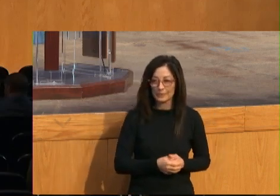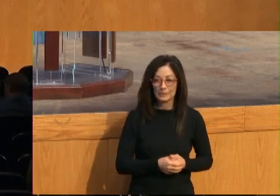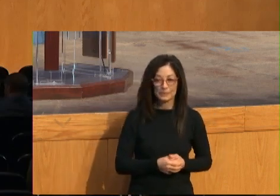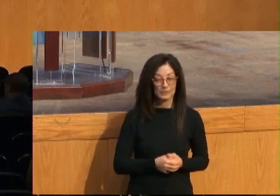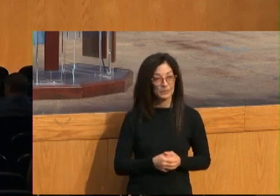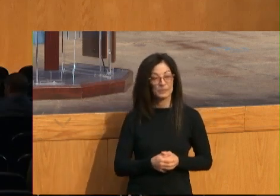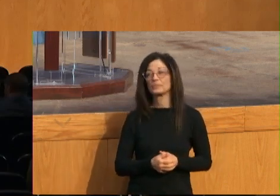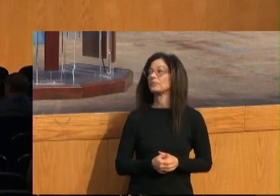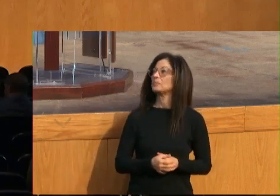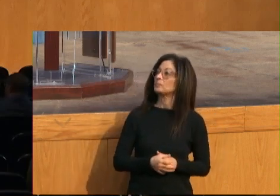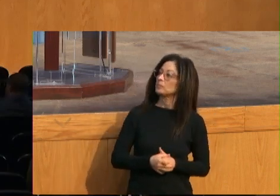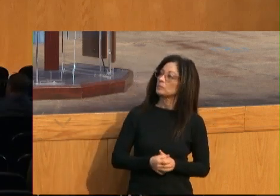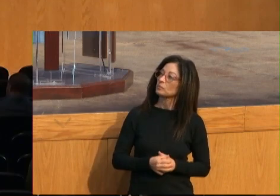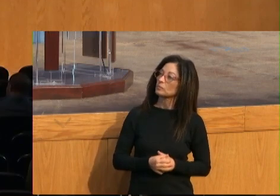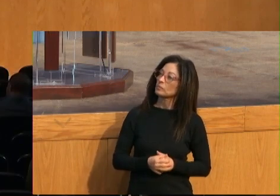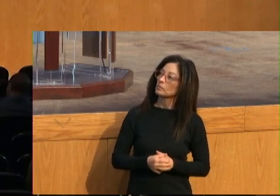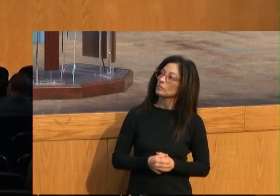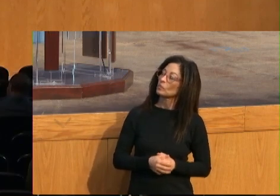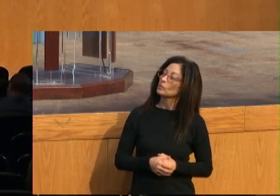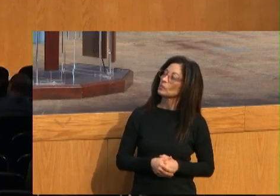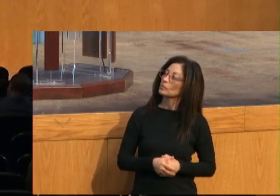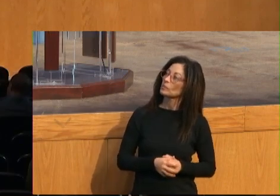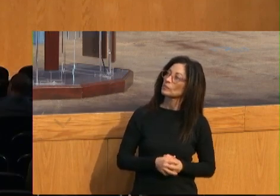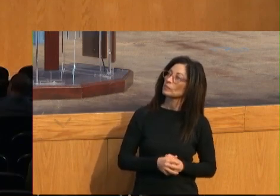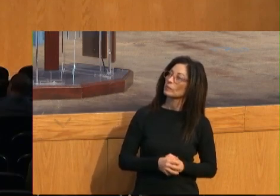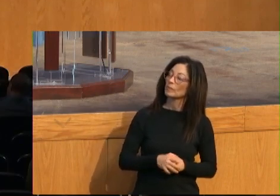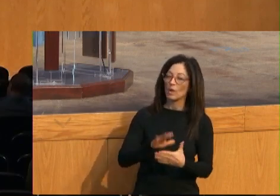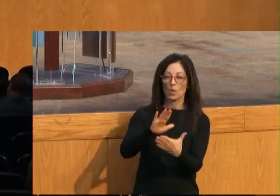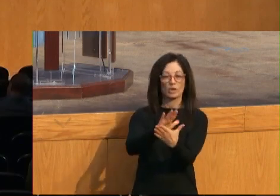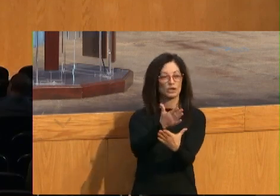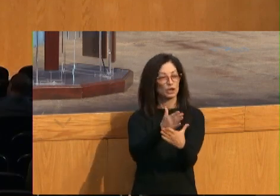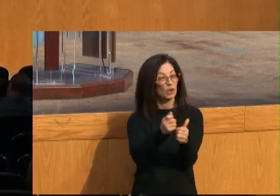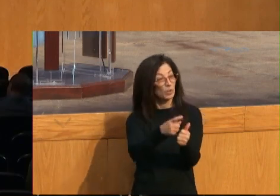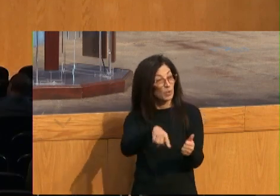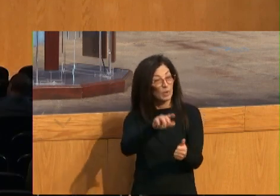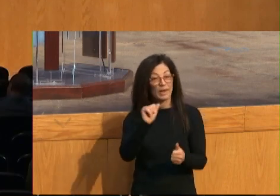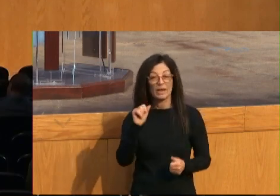I wanted to share with you that Adriana had